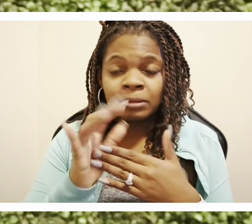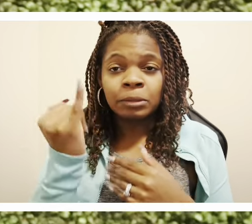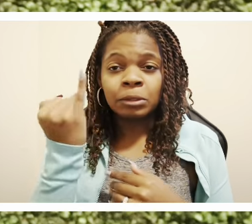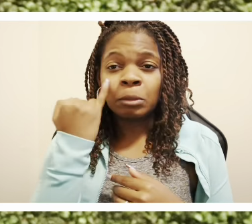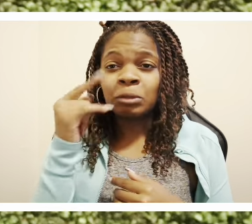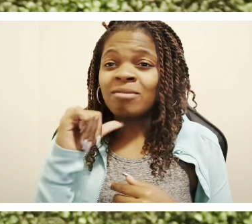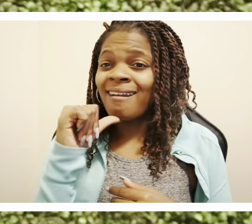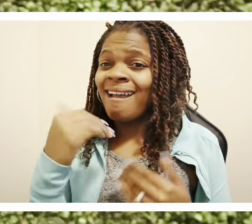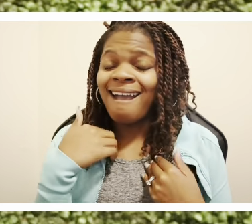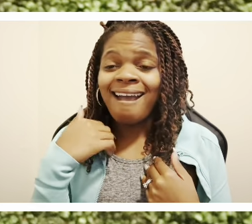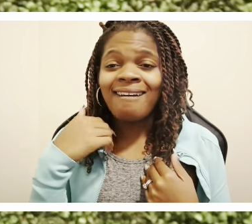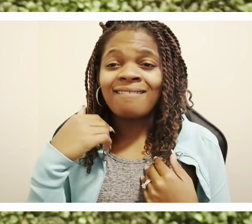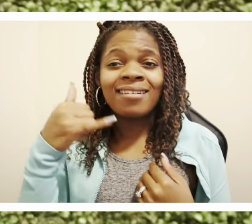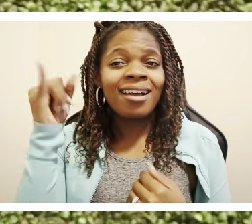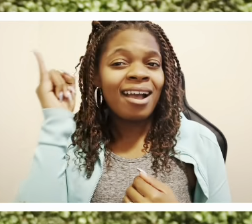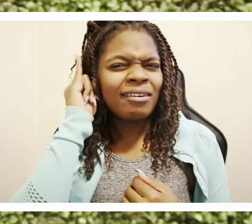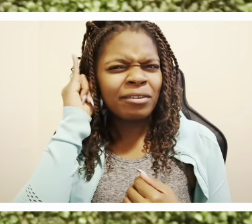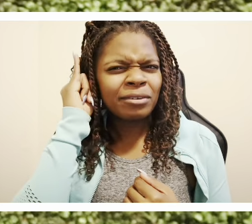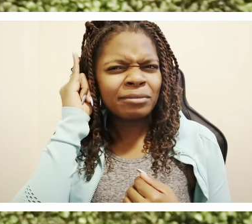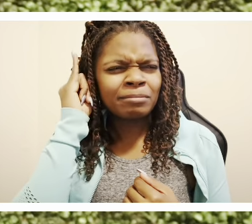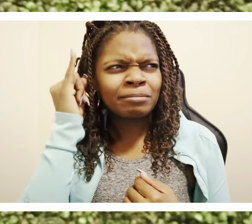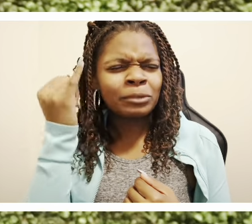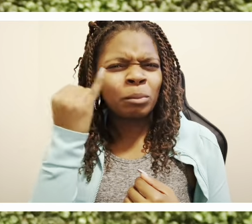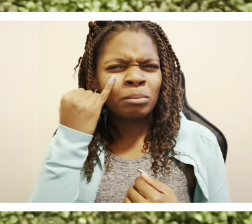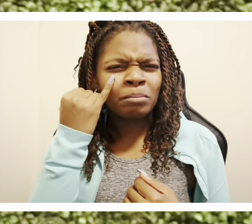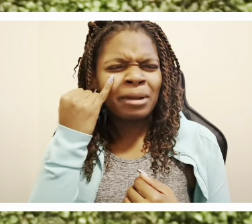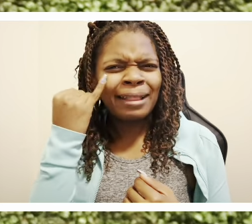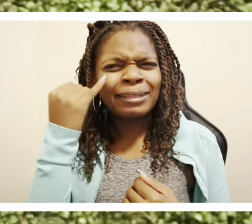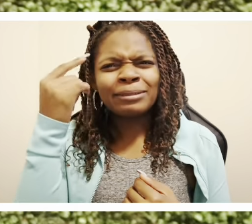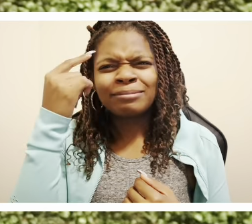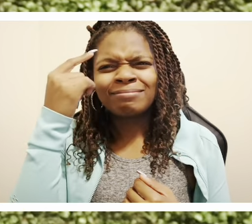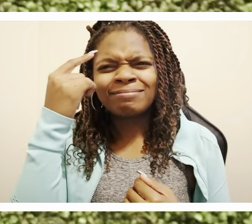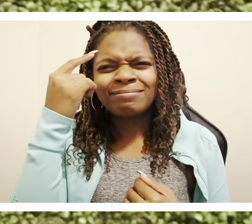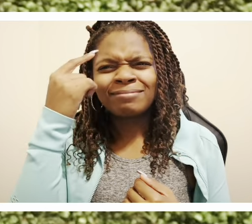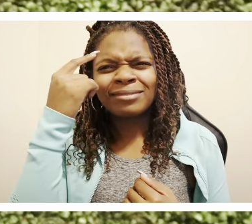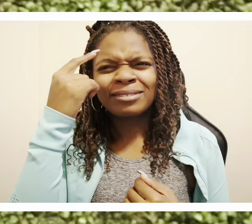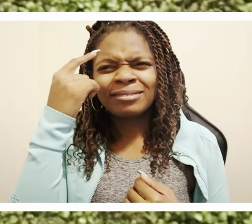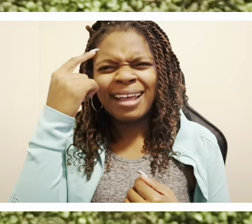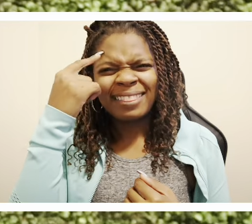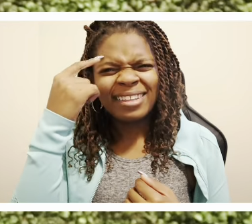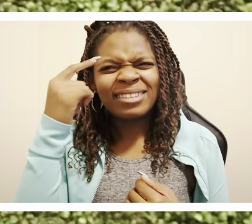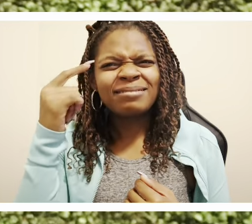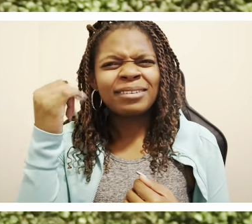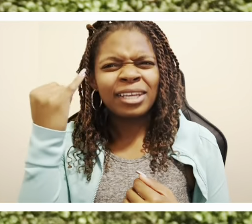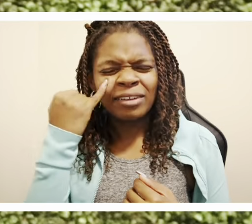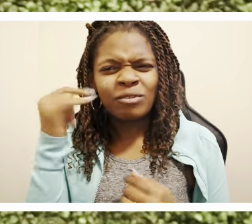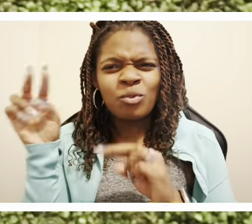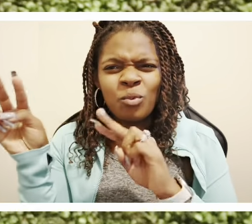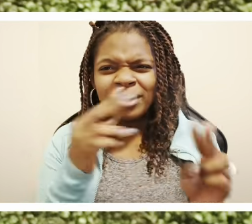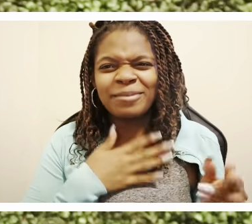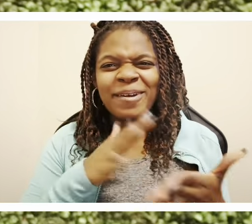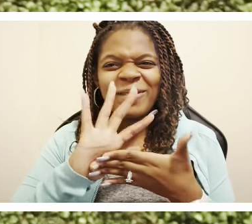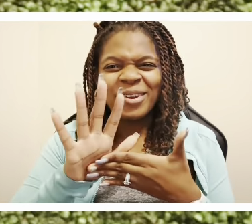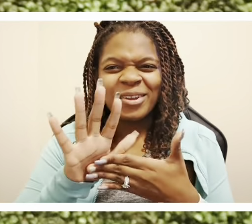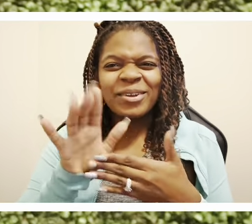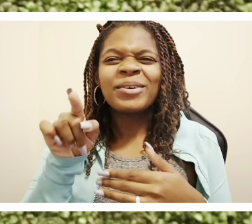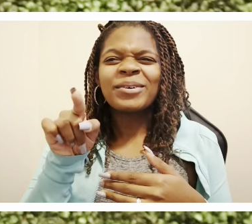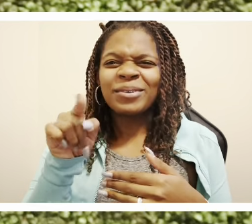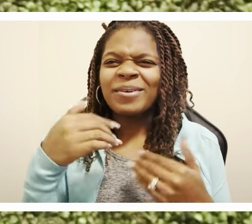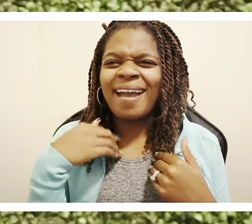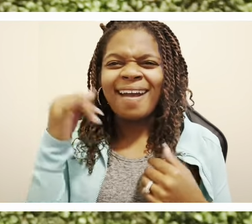you don't have an iPhone, which I'm assuming if you're watching this Apple Watch versus the Fitbit, I'm assuming you